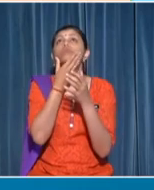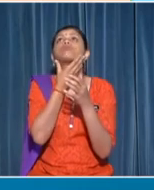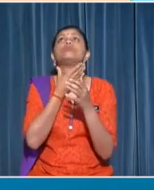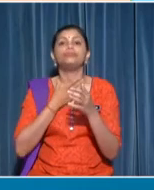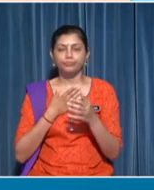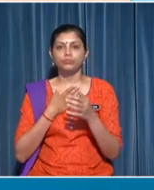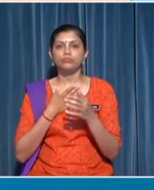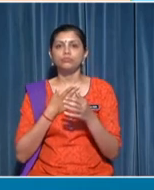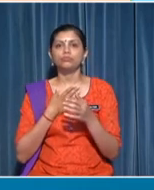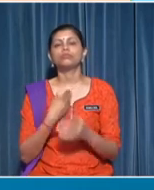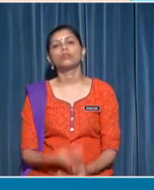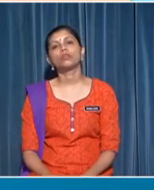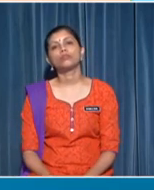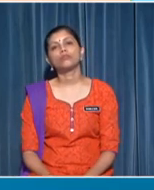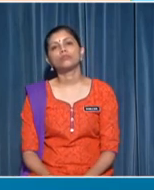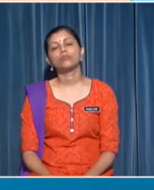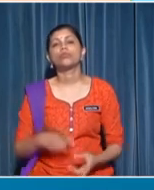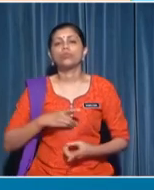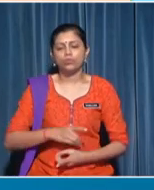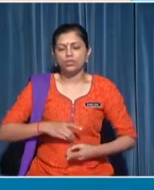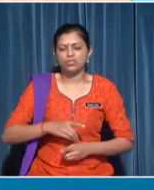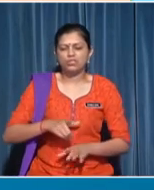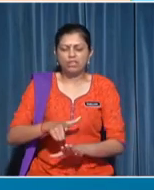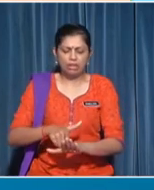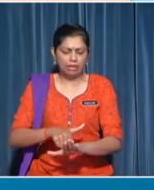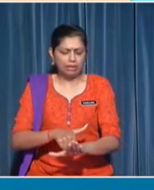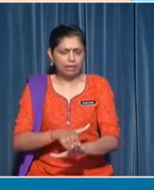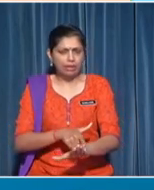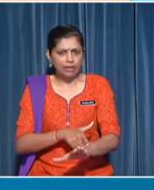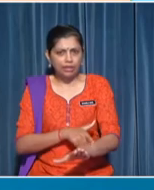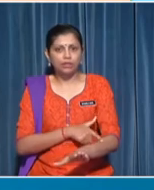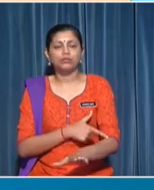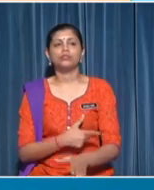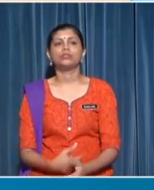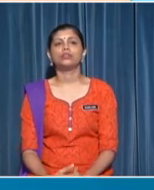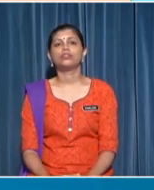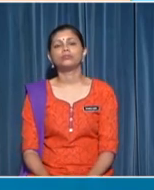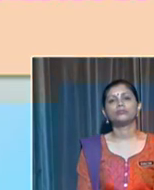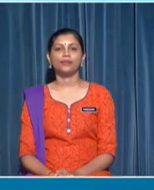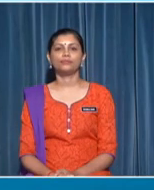will make digestion take a longer time to complete.